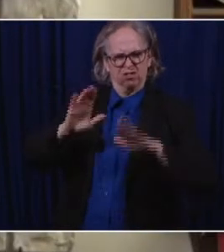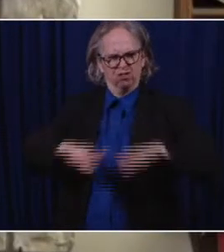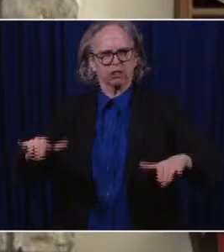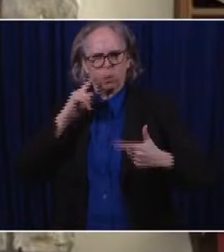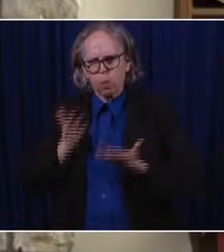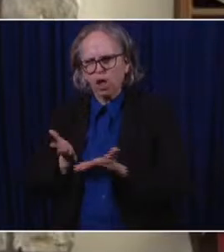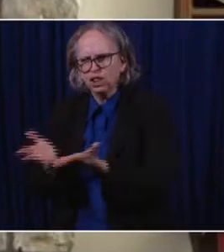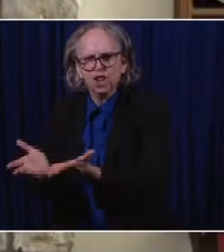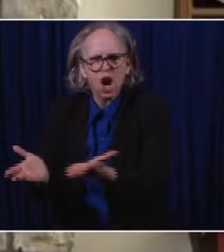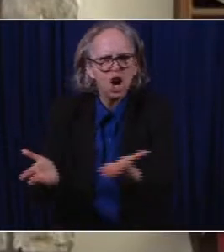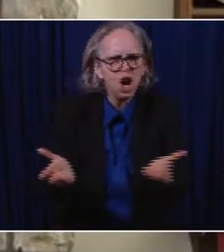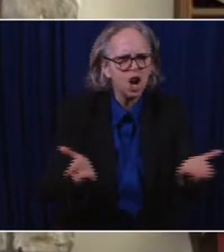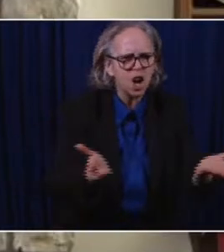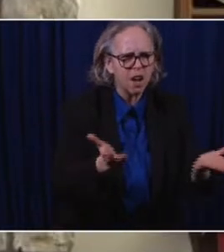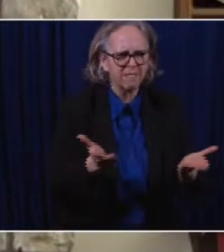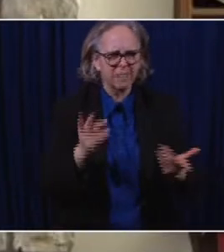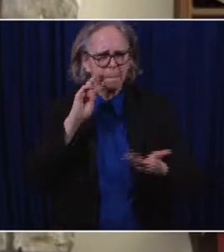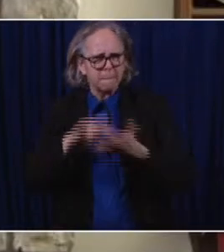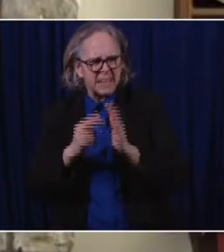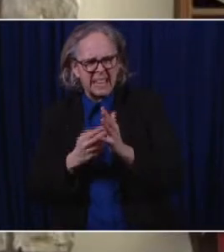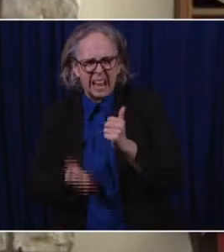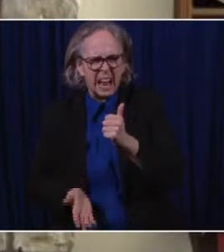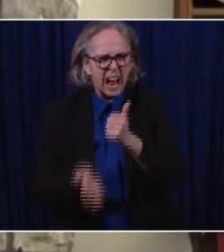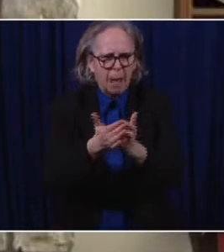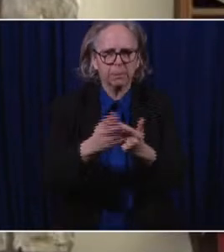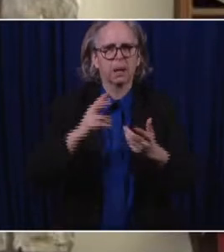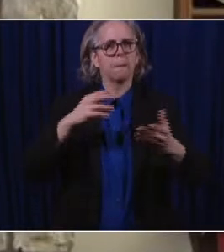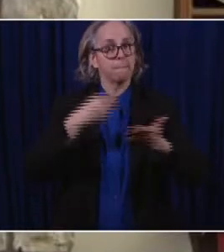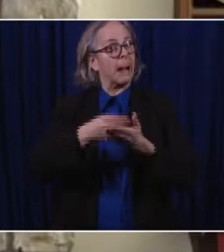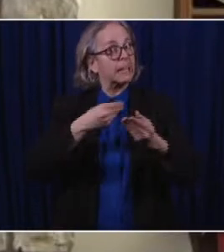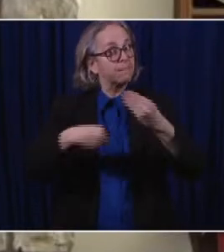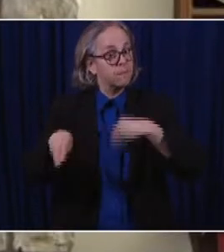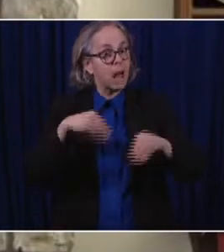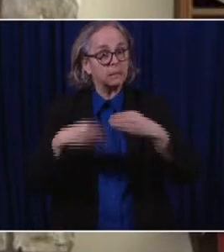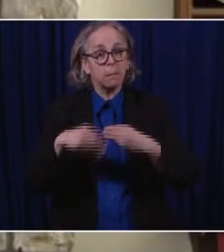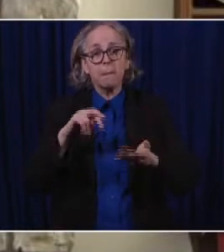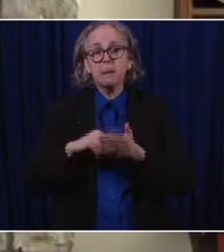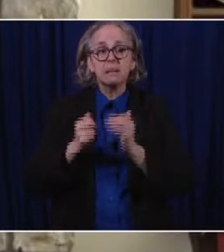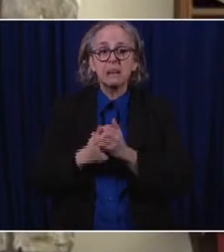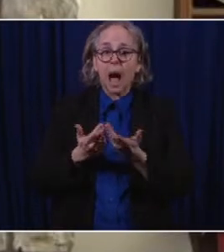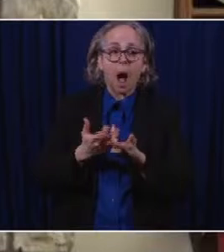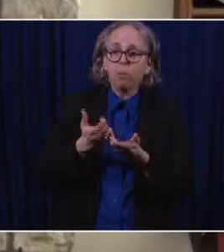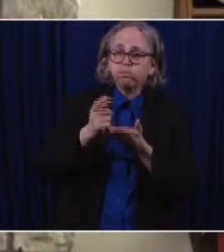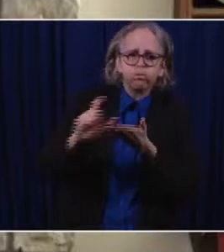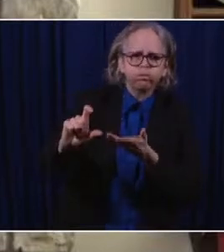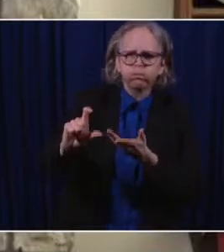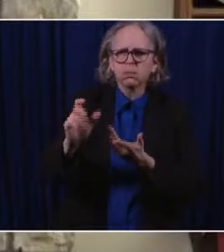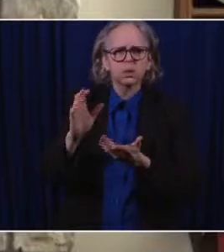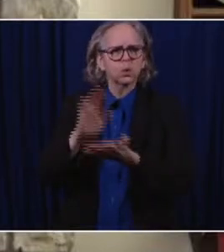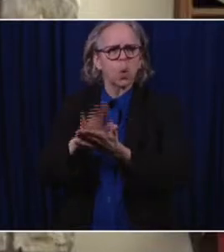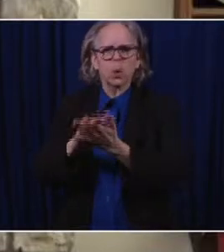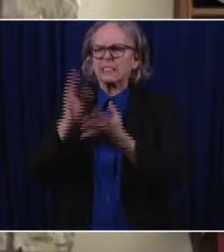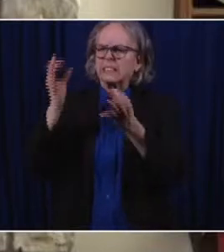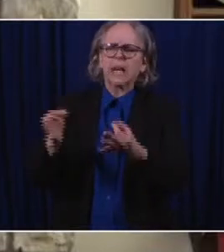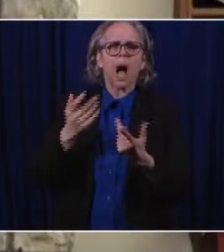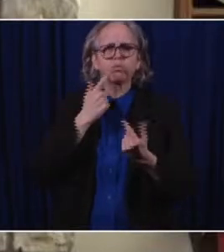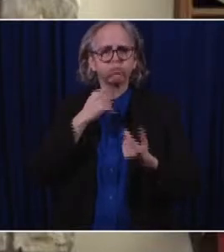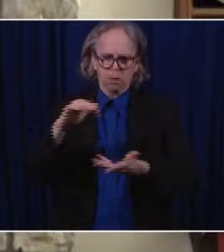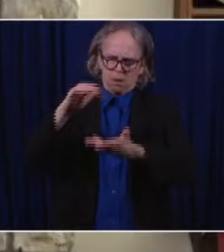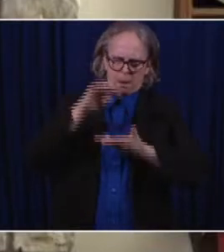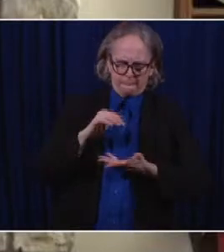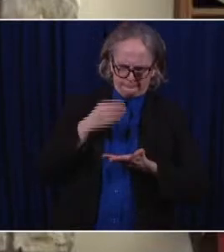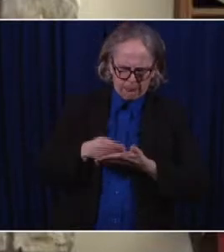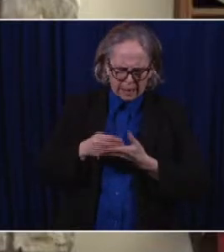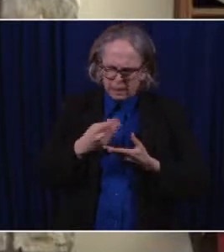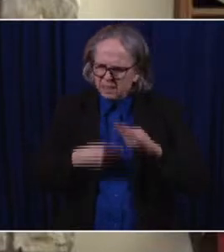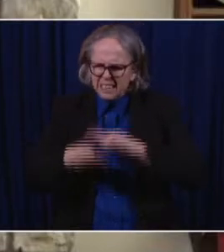funding, schools make decisions about what their students need the most. So far, more than